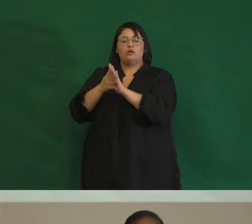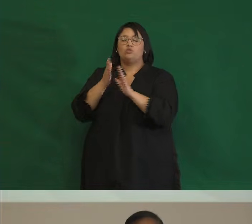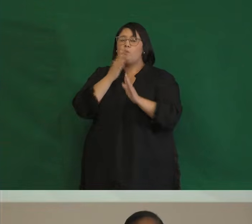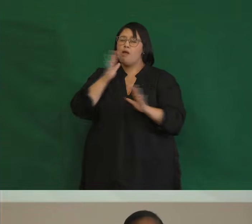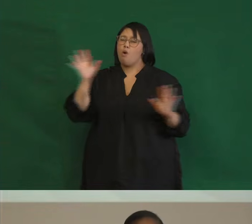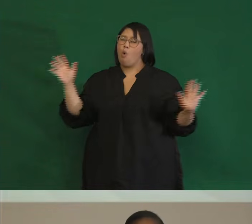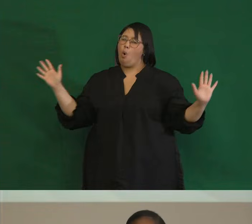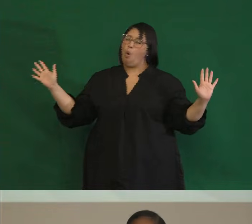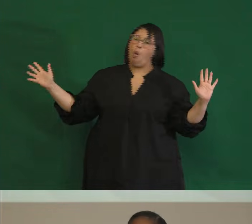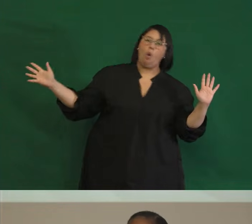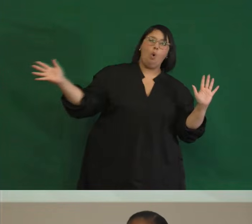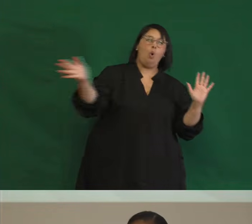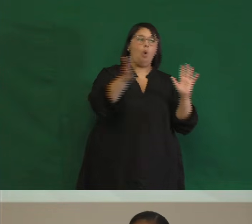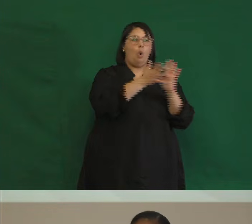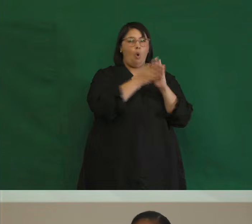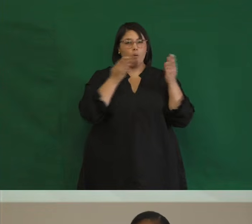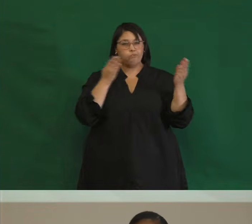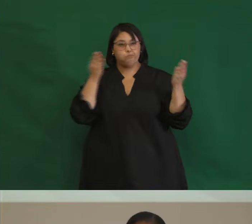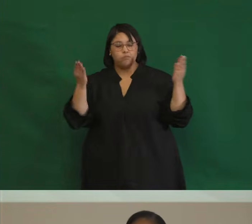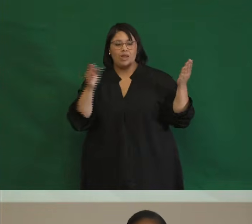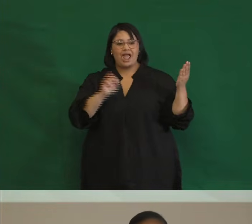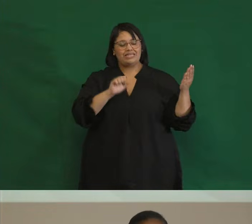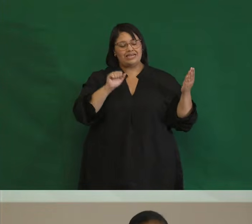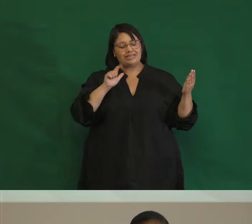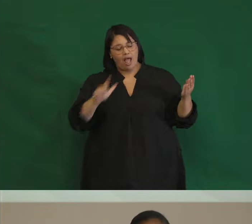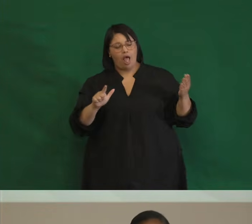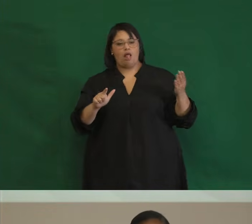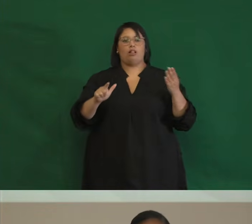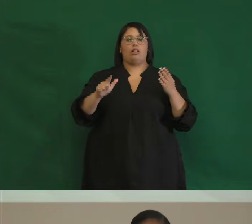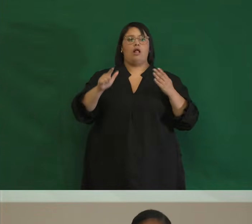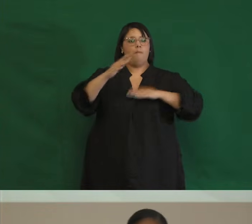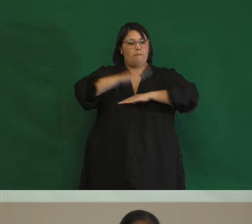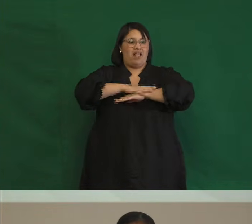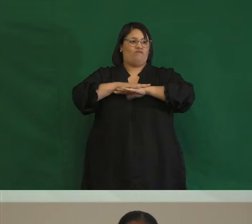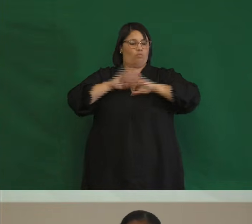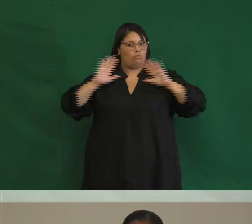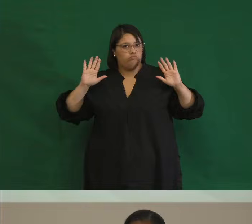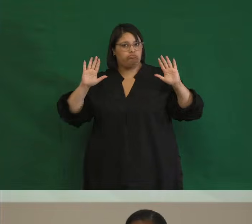South African Sign Language based learning platform.